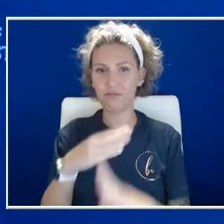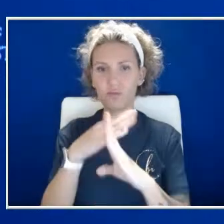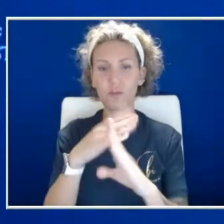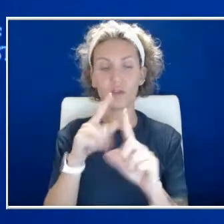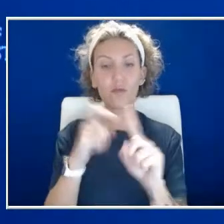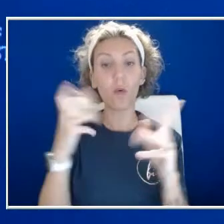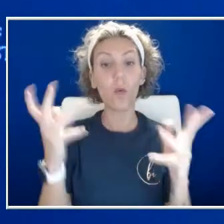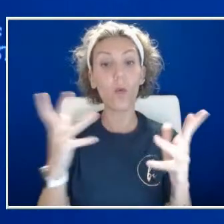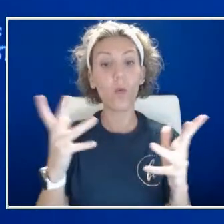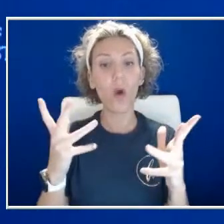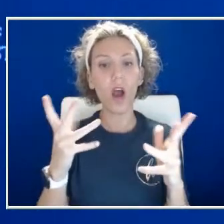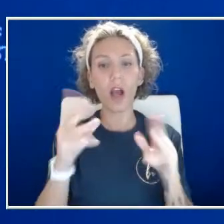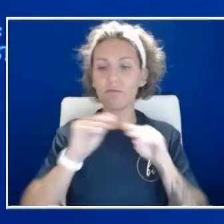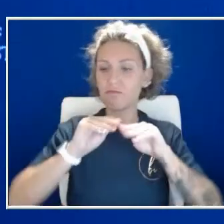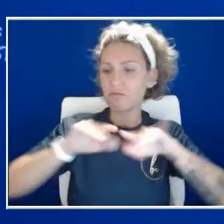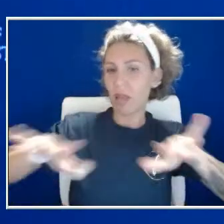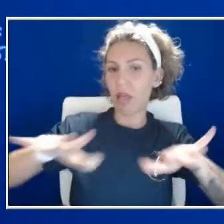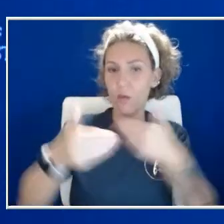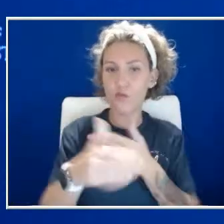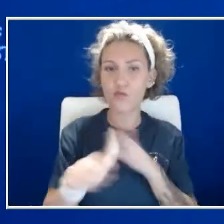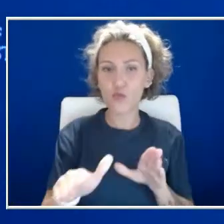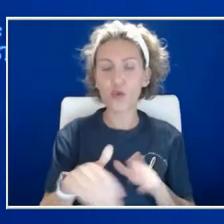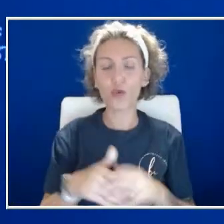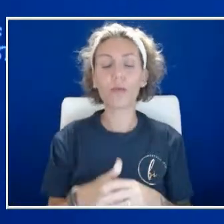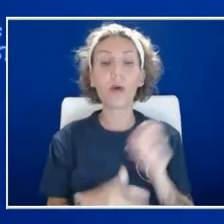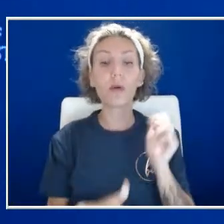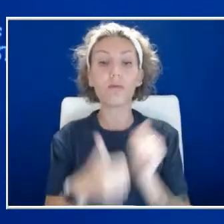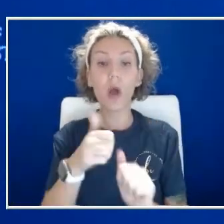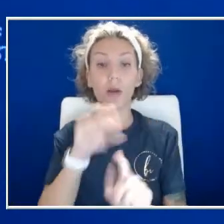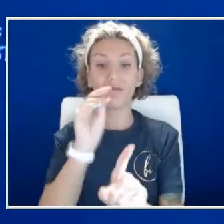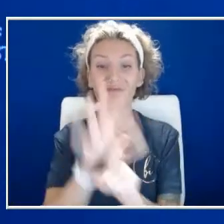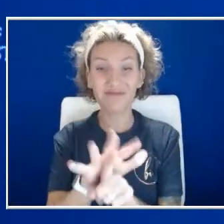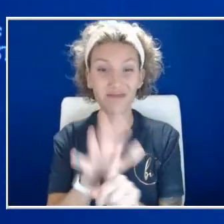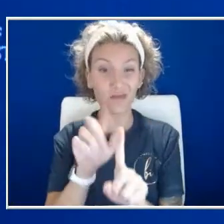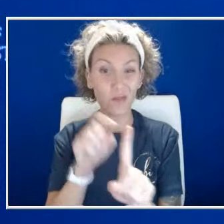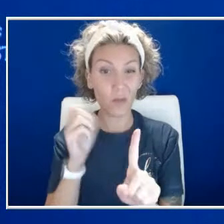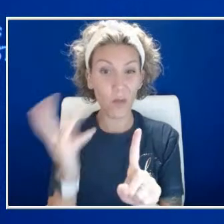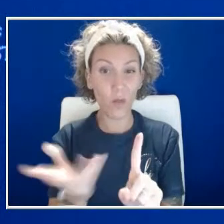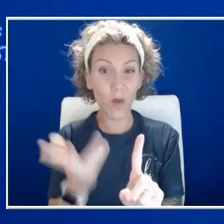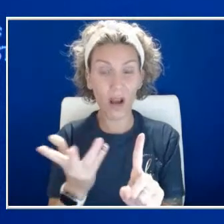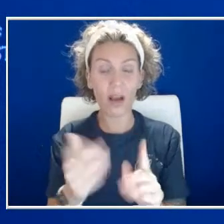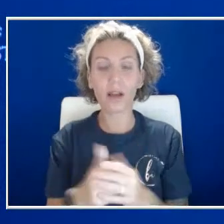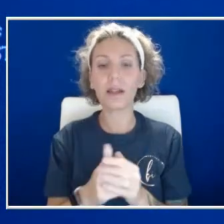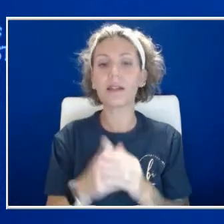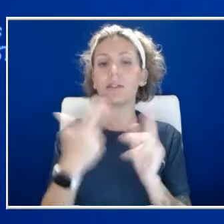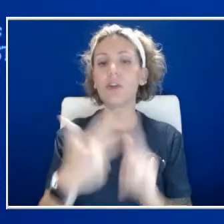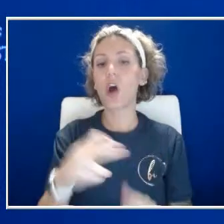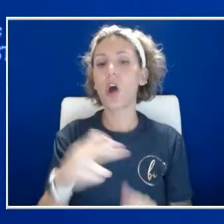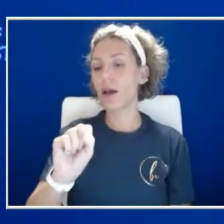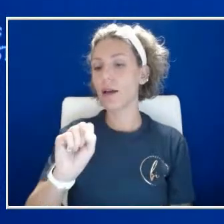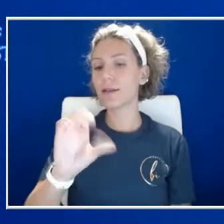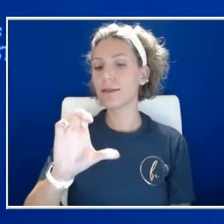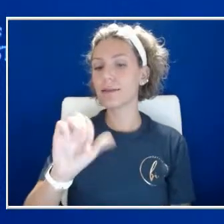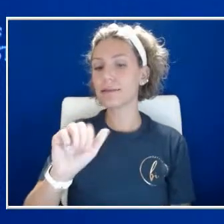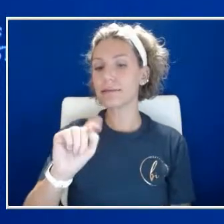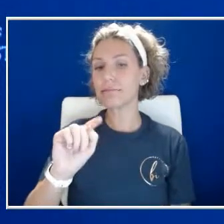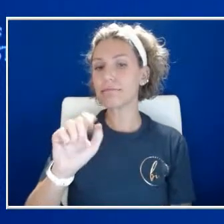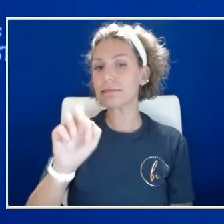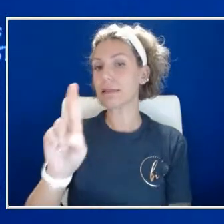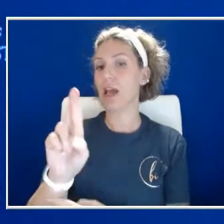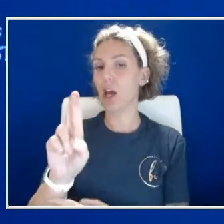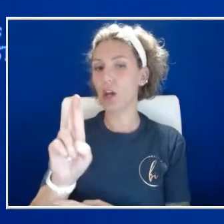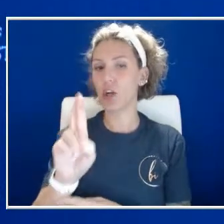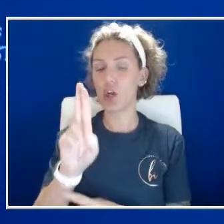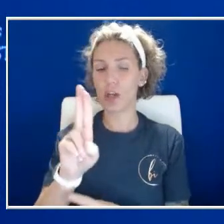room. Most of the x-rays that we're exposed to is the result of something called scatter. So the x-rays hit the patient, and then some